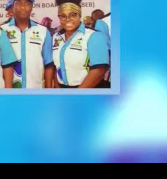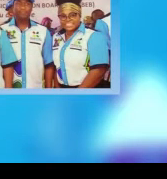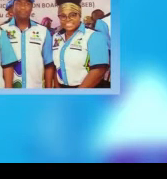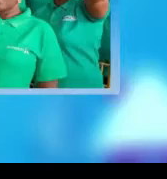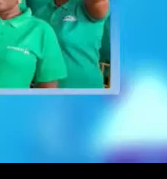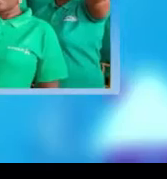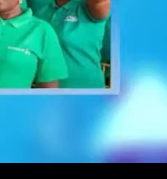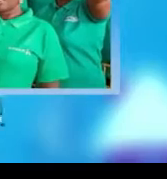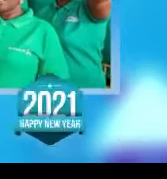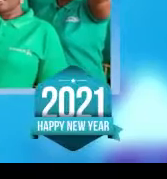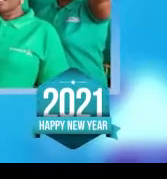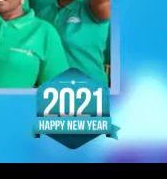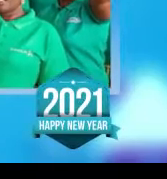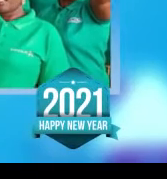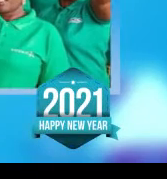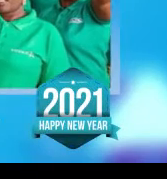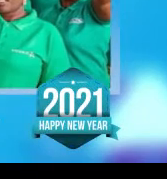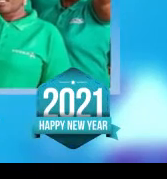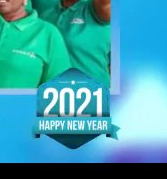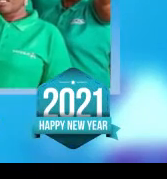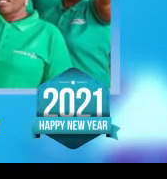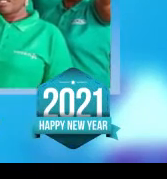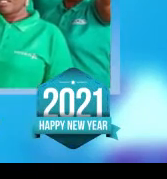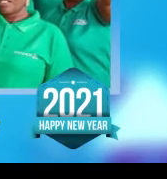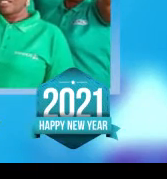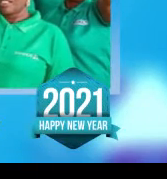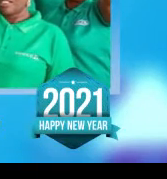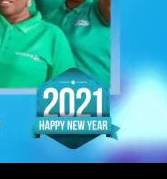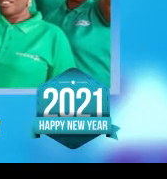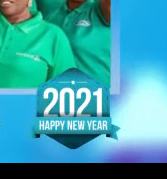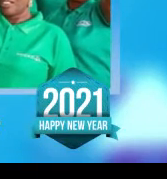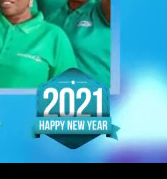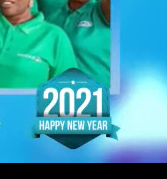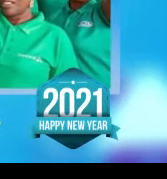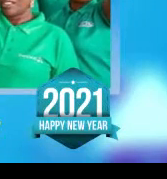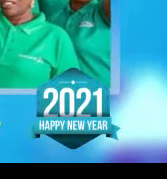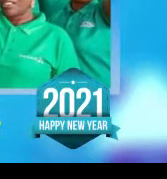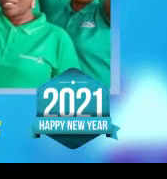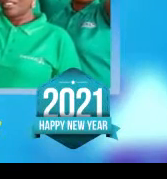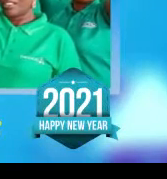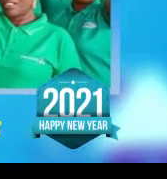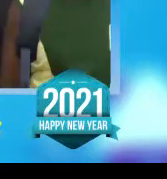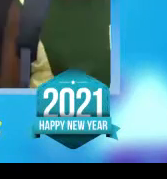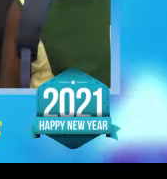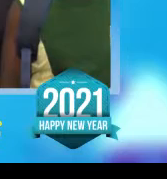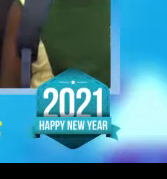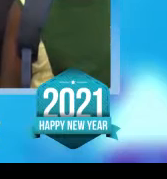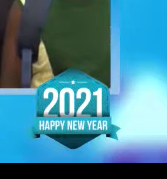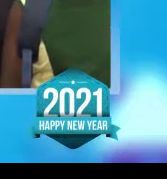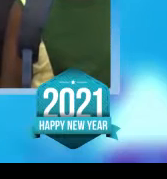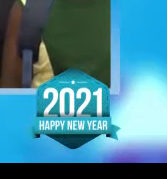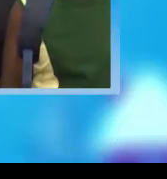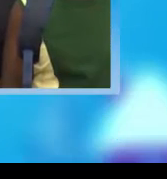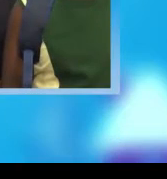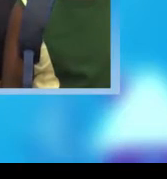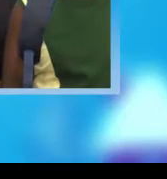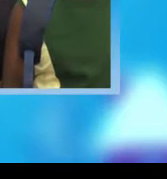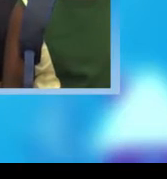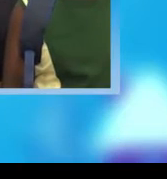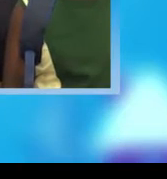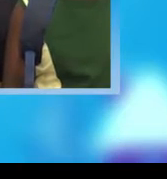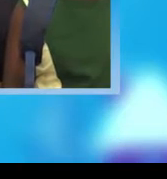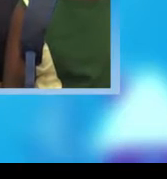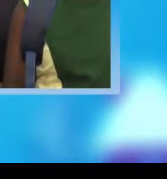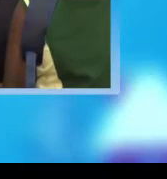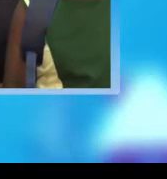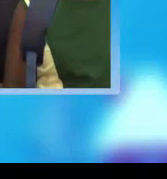a Co-Excel initiative. I equally thank our amiable and pleasant Deputy Governor, Dr. Obafemi Kadri Hamsat, for his immense